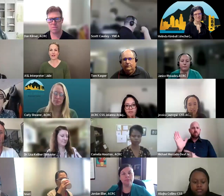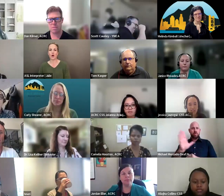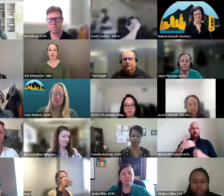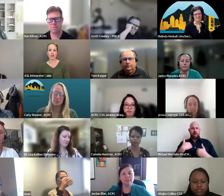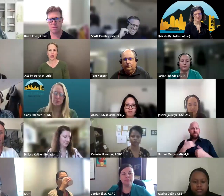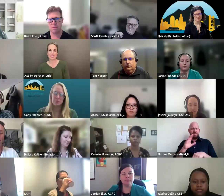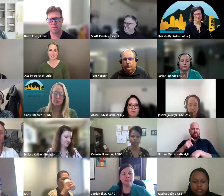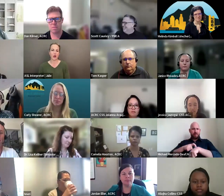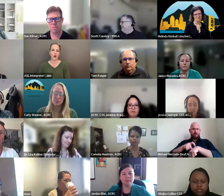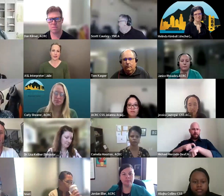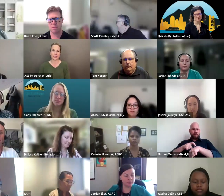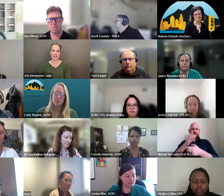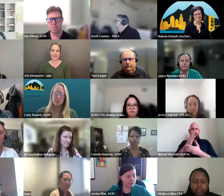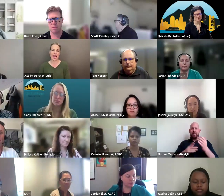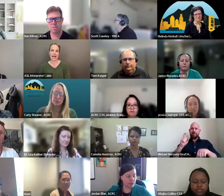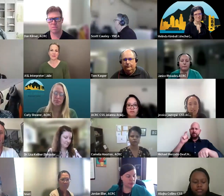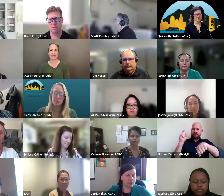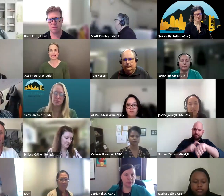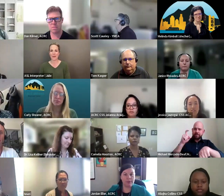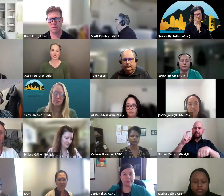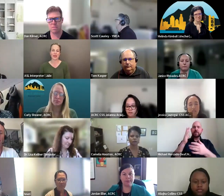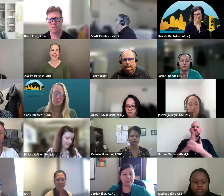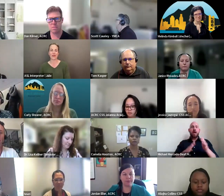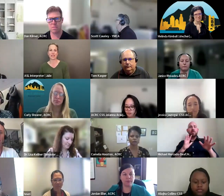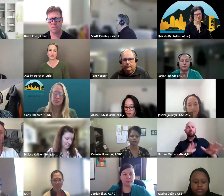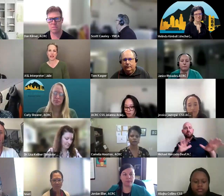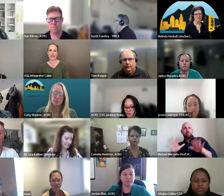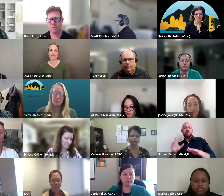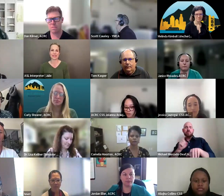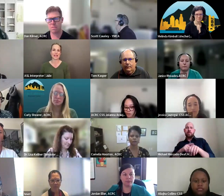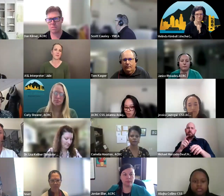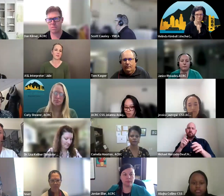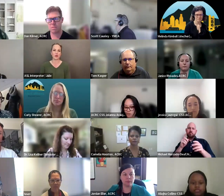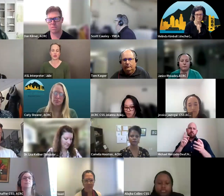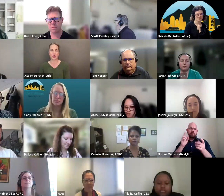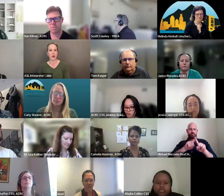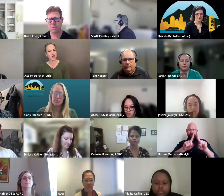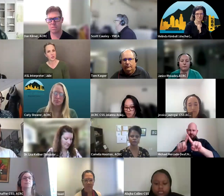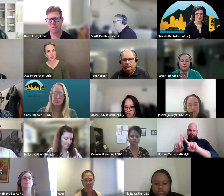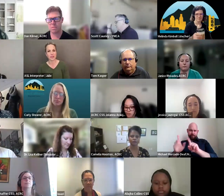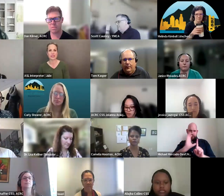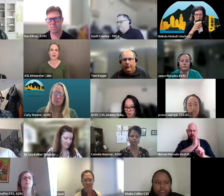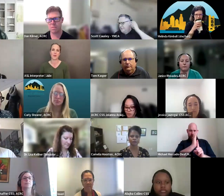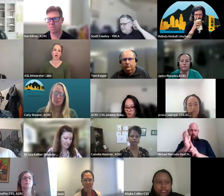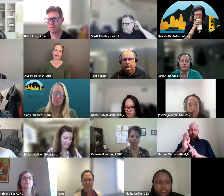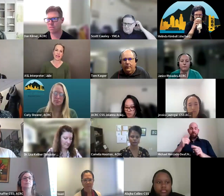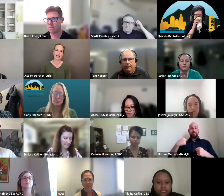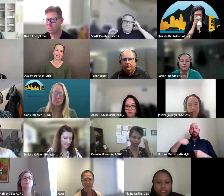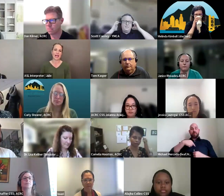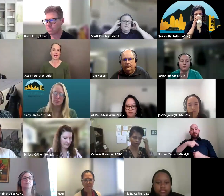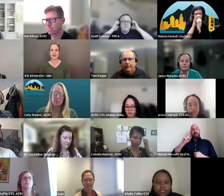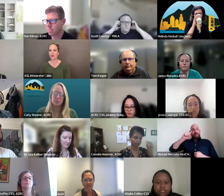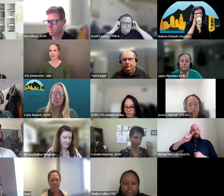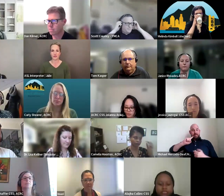know every culture has their own time establishment and how they do things. Some cultures are punctual, some are